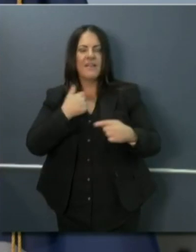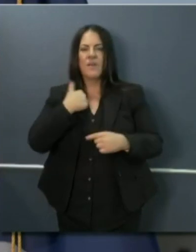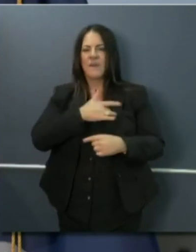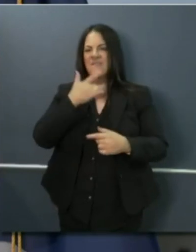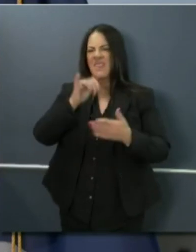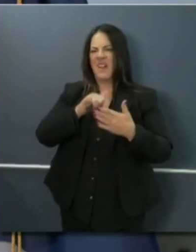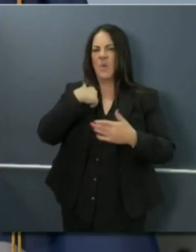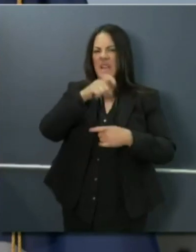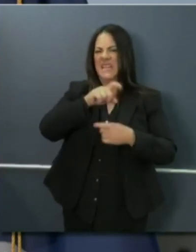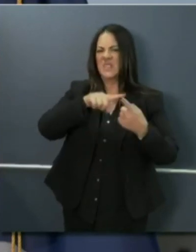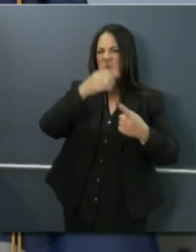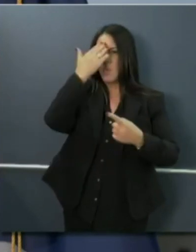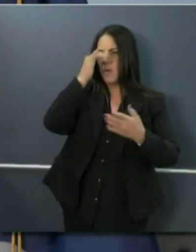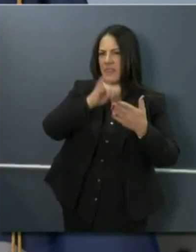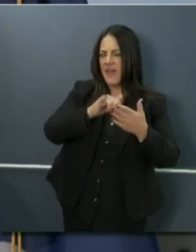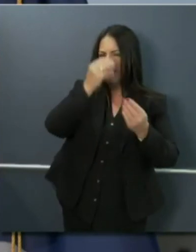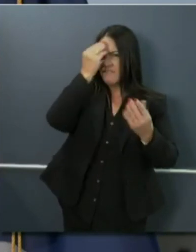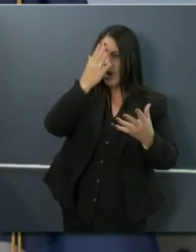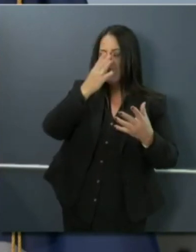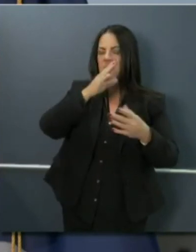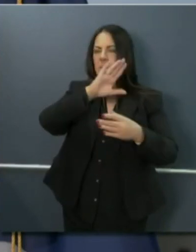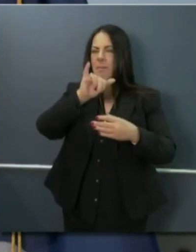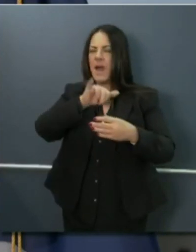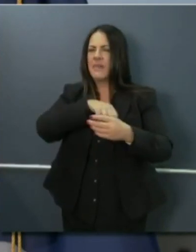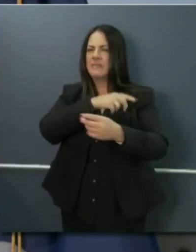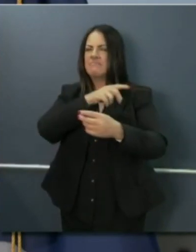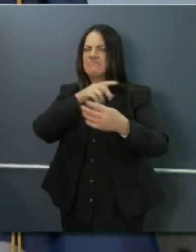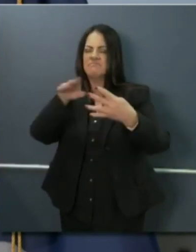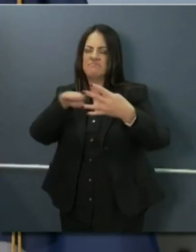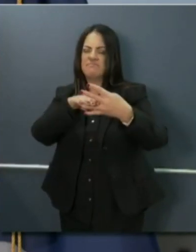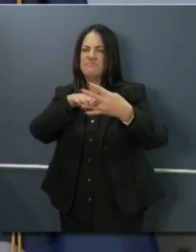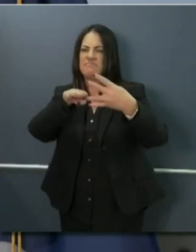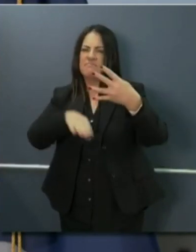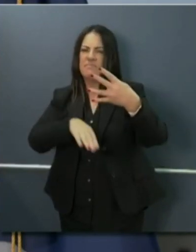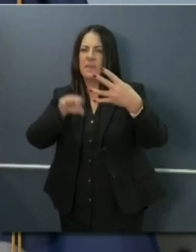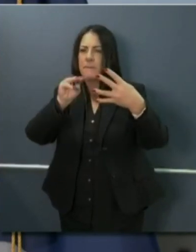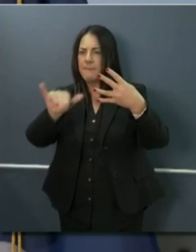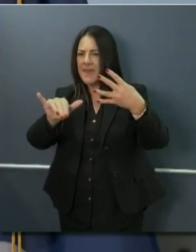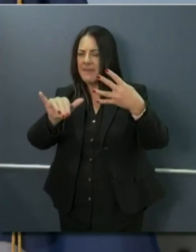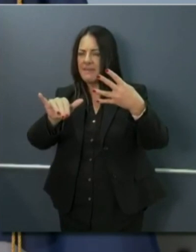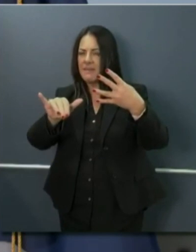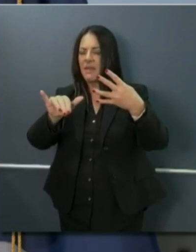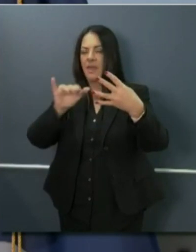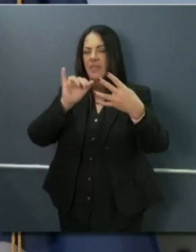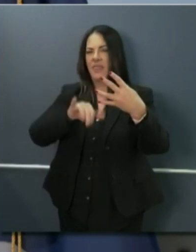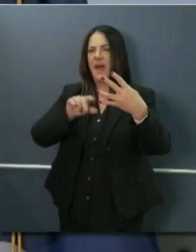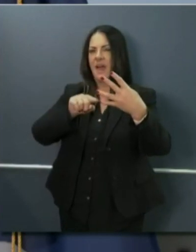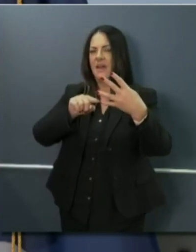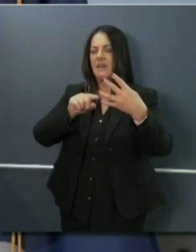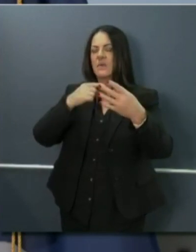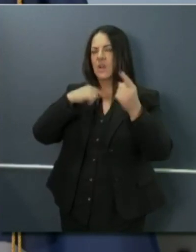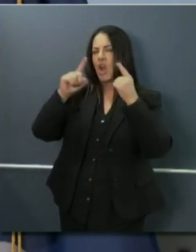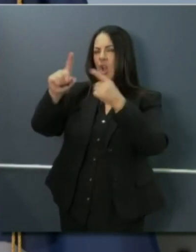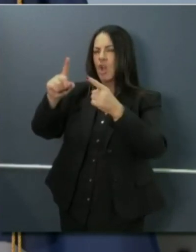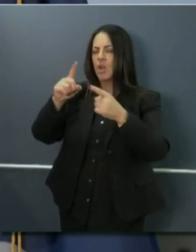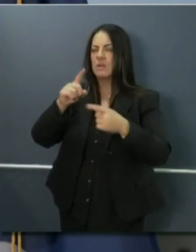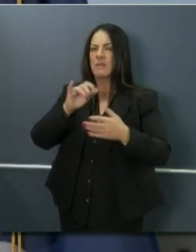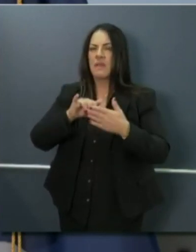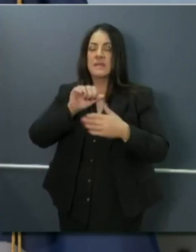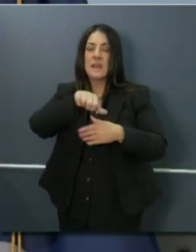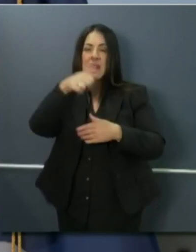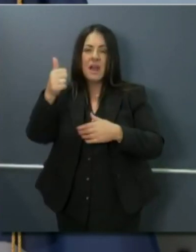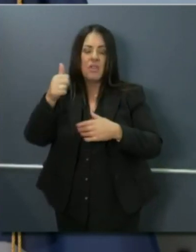the second half of the month of May, so we are very busy trying to build towards that. That includes at least an